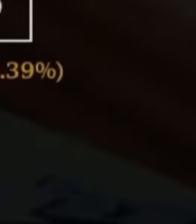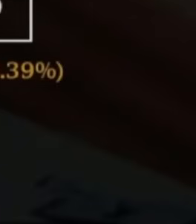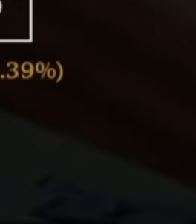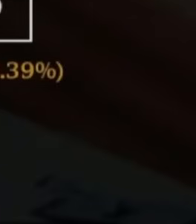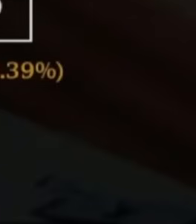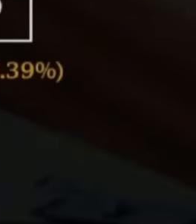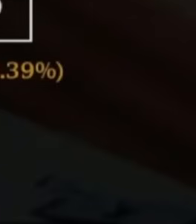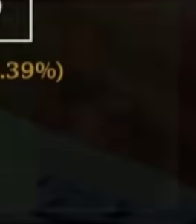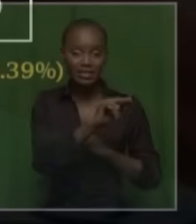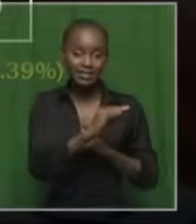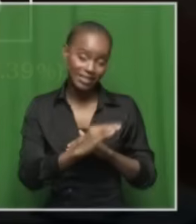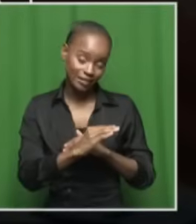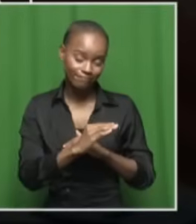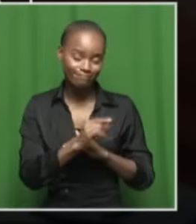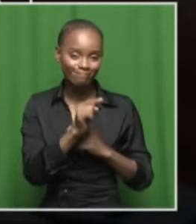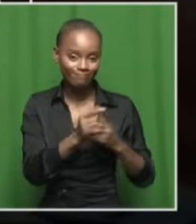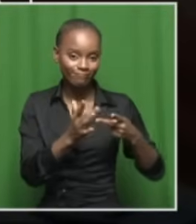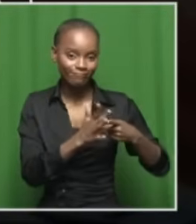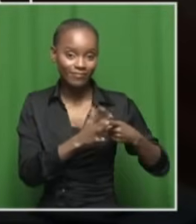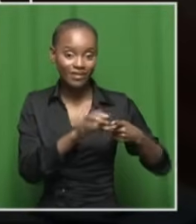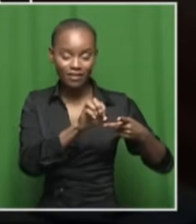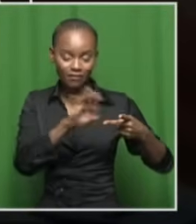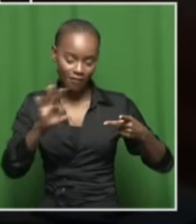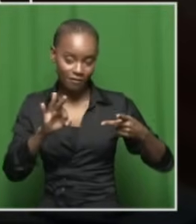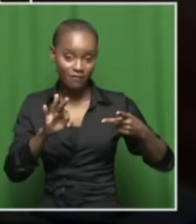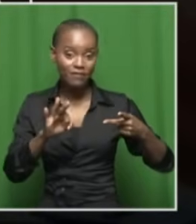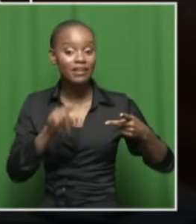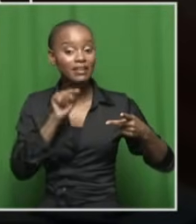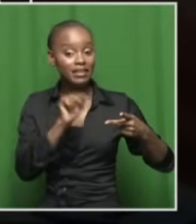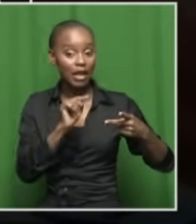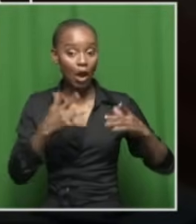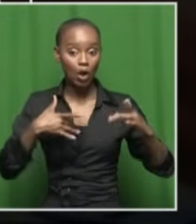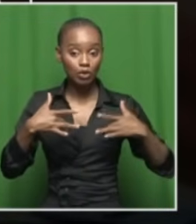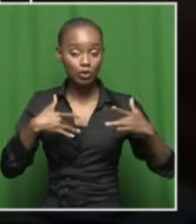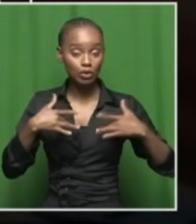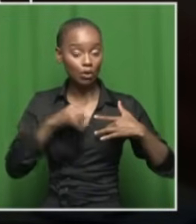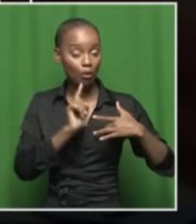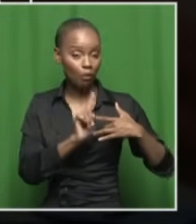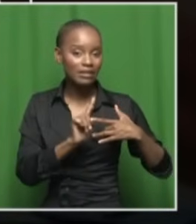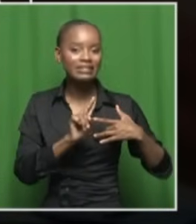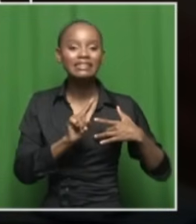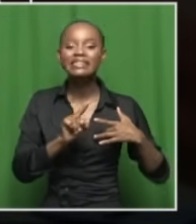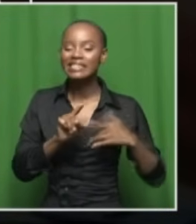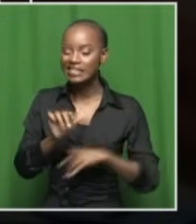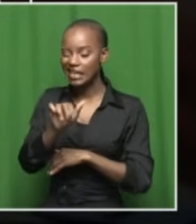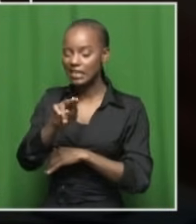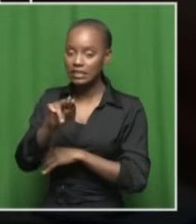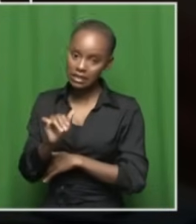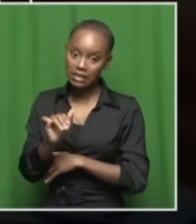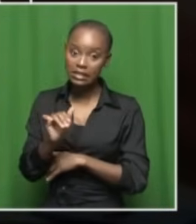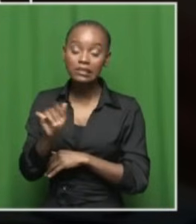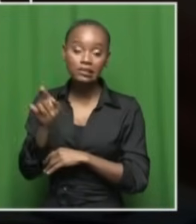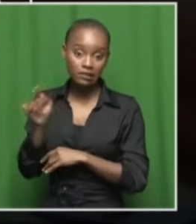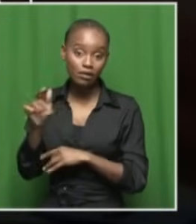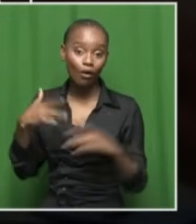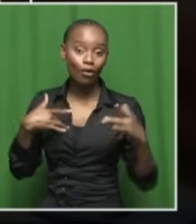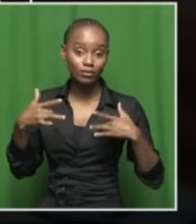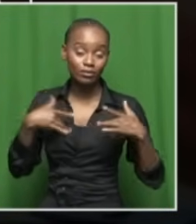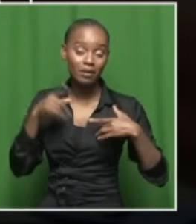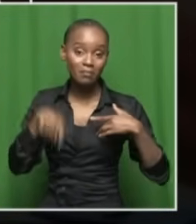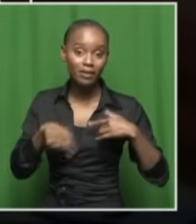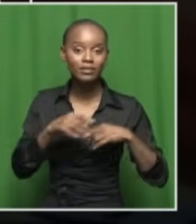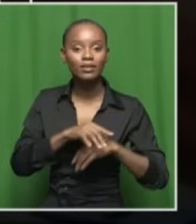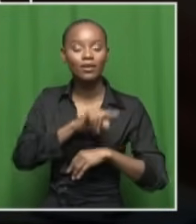the ANC, we talk about the EFF and what they might be concerned about. The ANC equally, because polling at